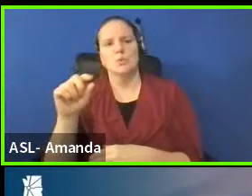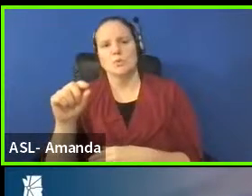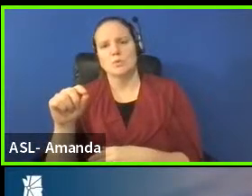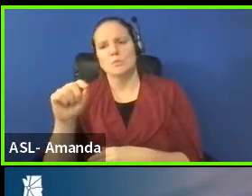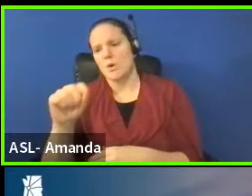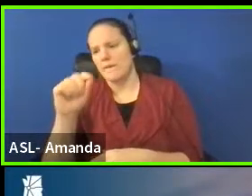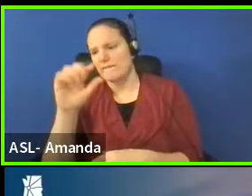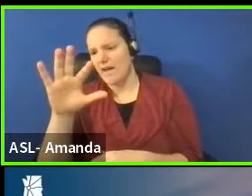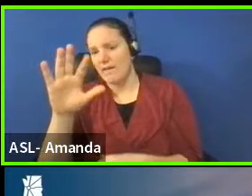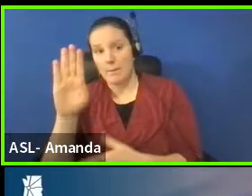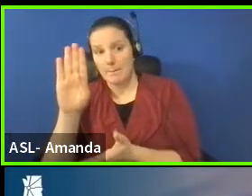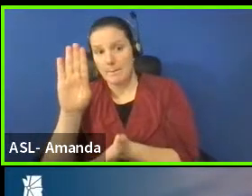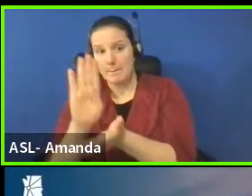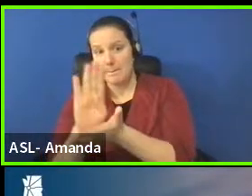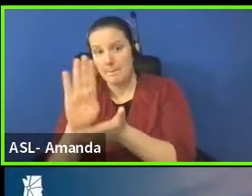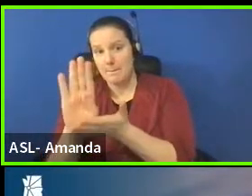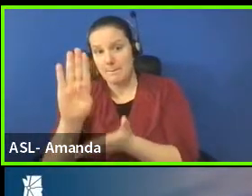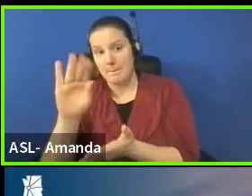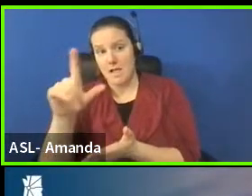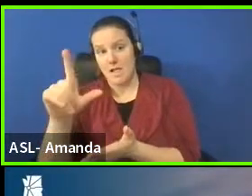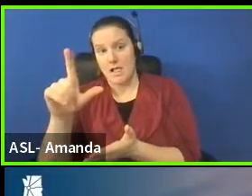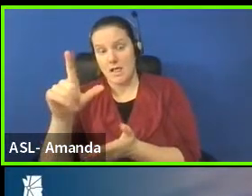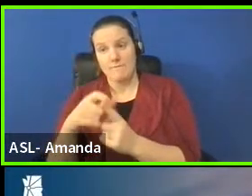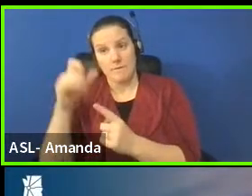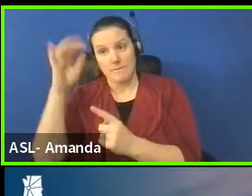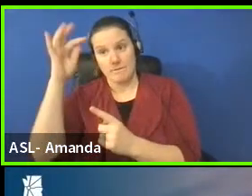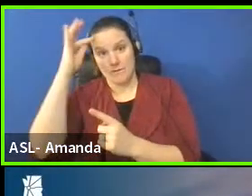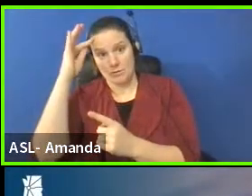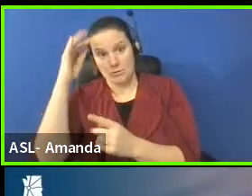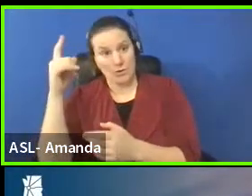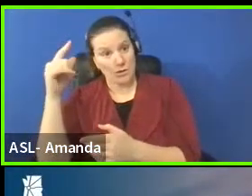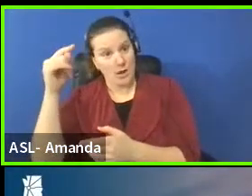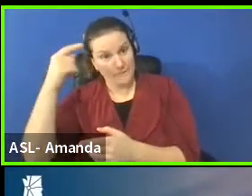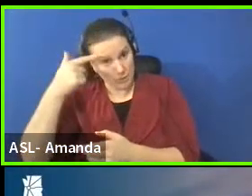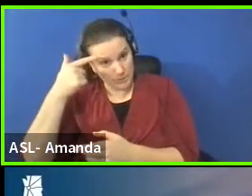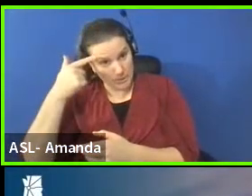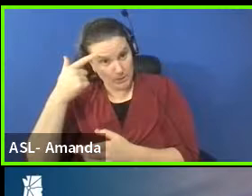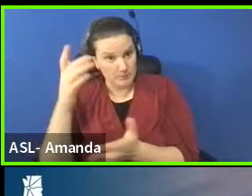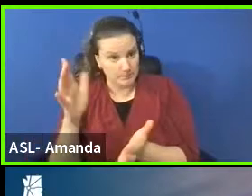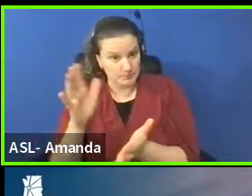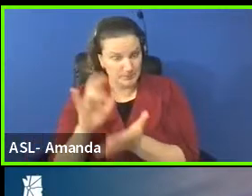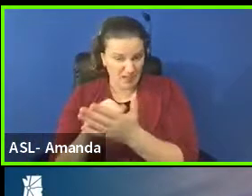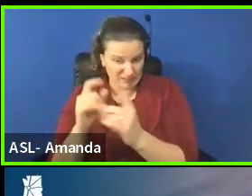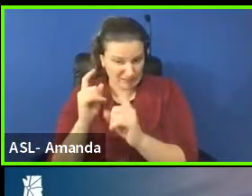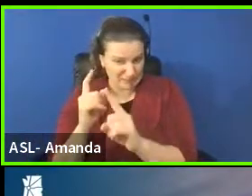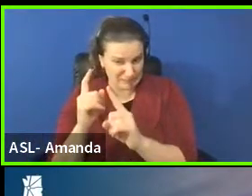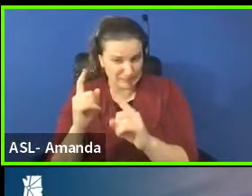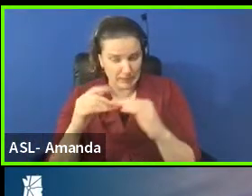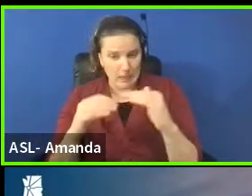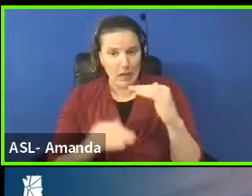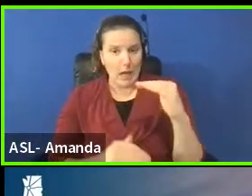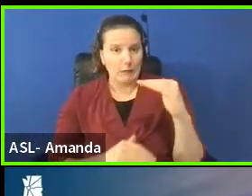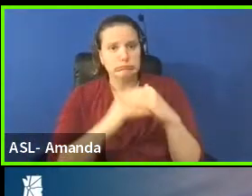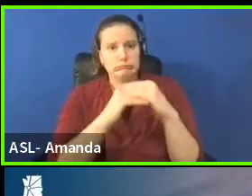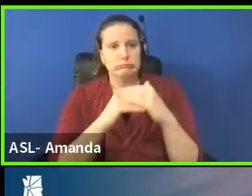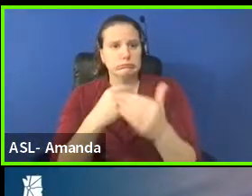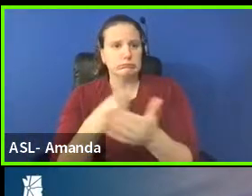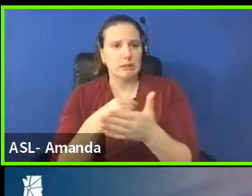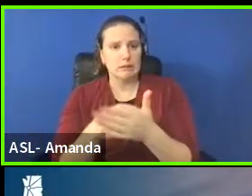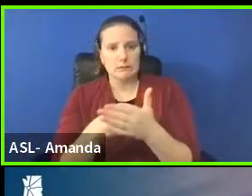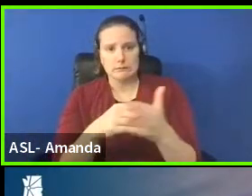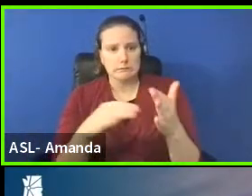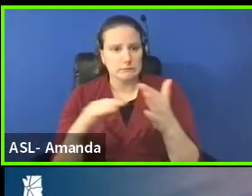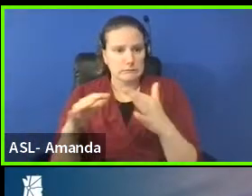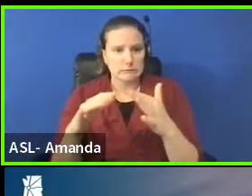the federal government. So that's what we're shooting for, to maximize those dollars, but they